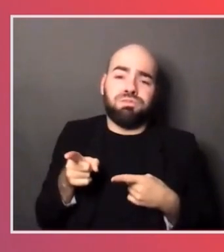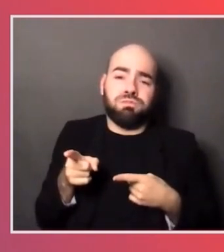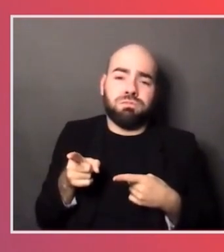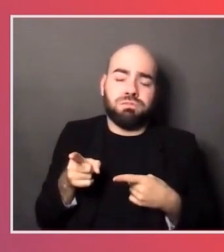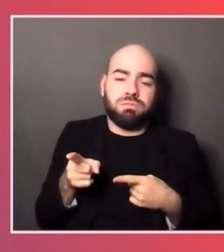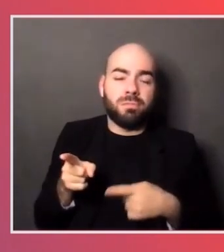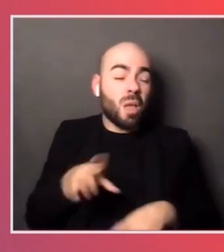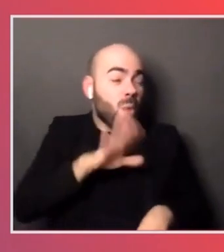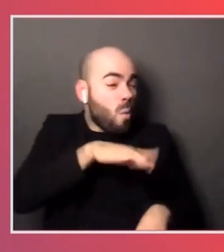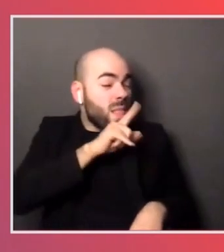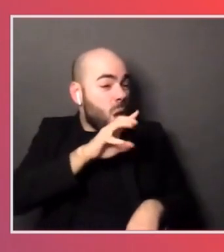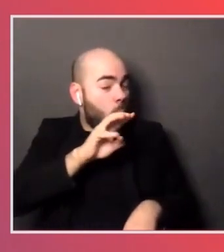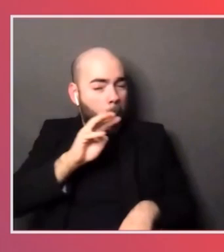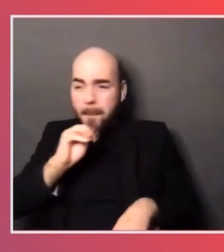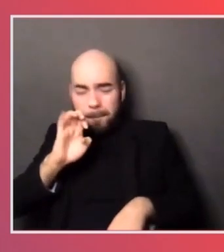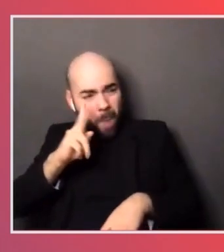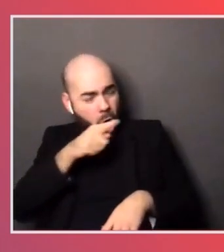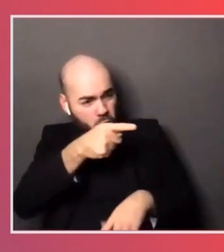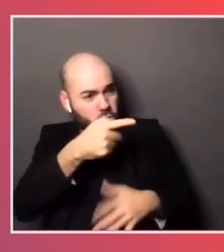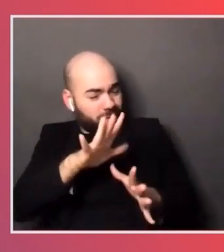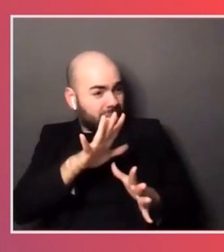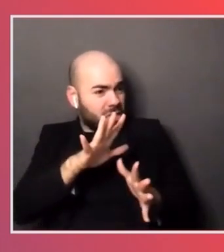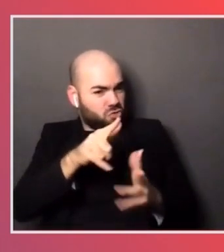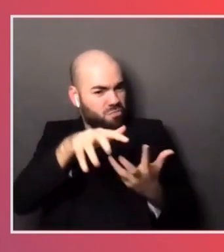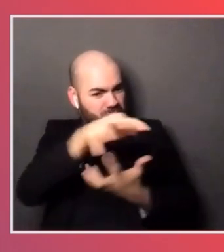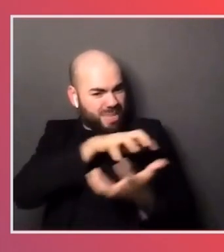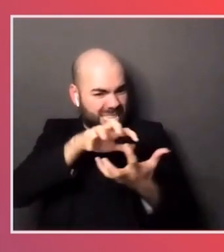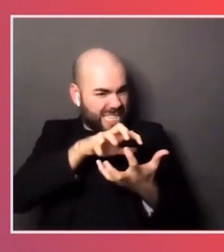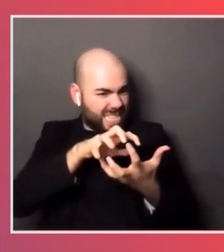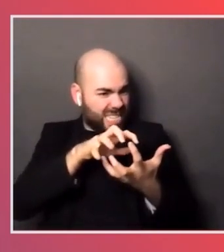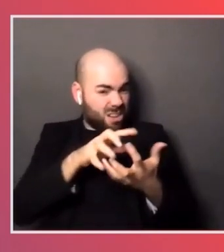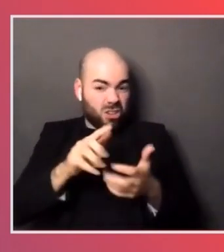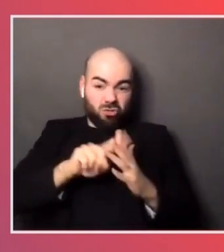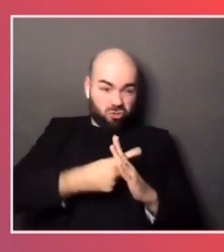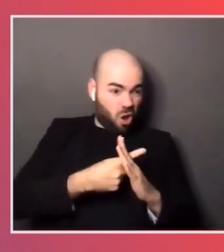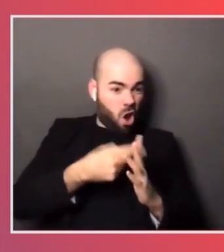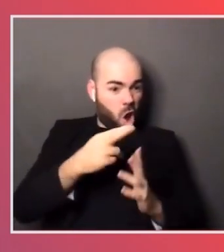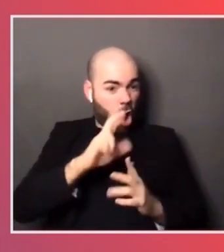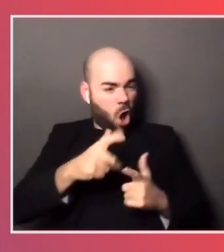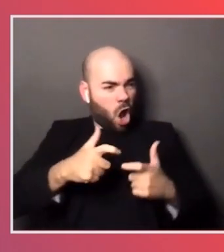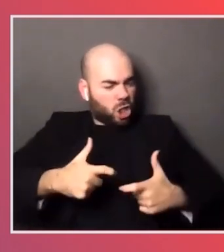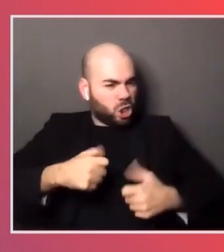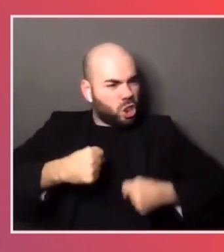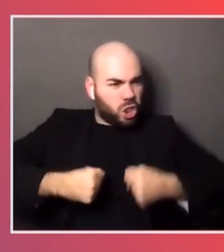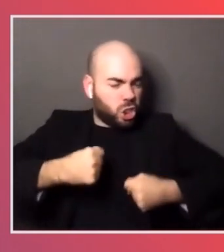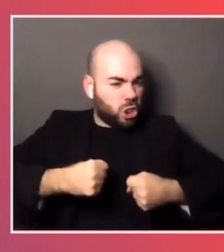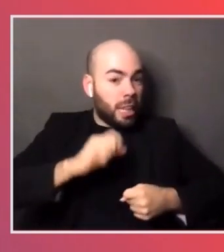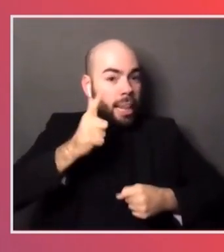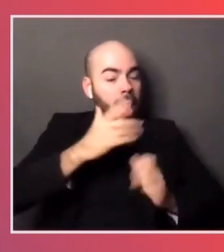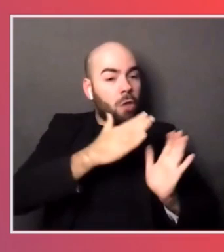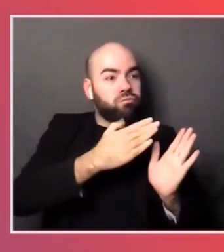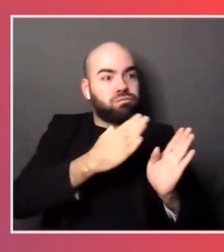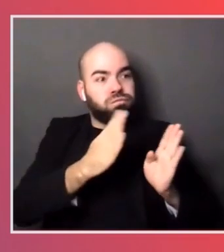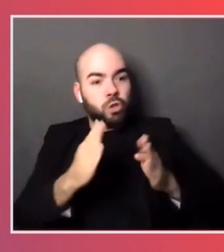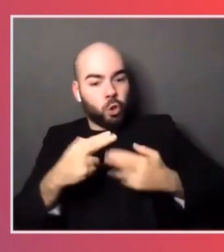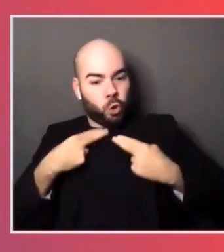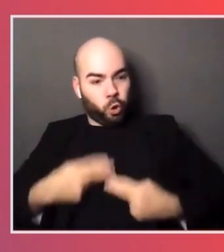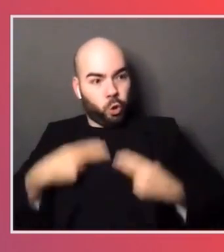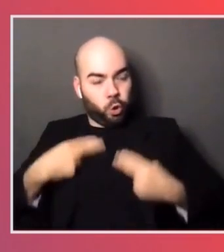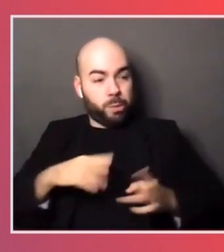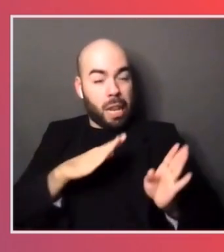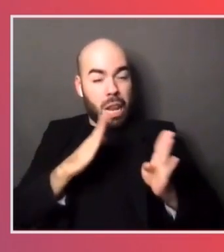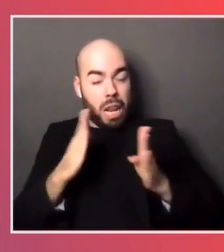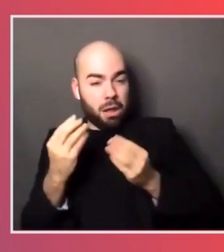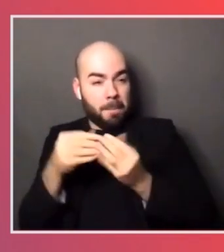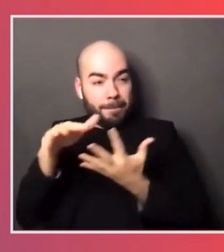were kind of there, but you were, so it wasn't as much, right? Some call him Smart Hulk and some call